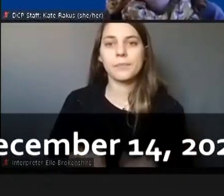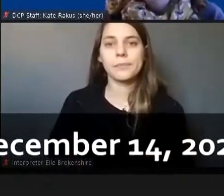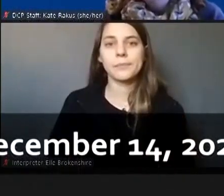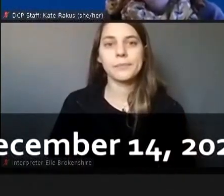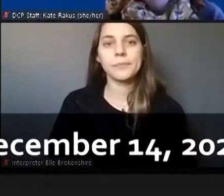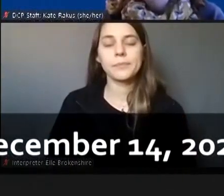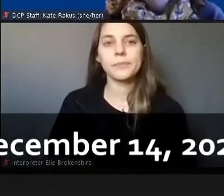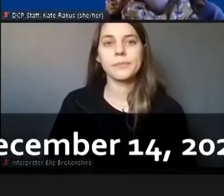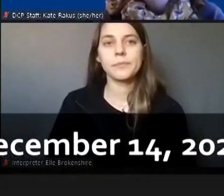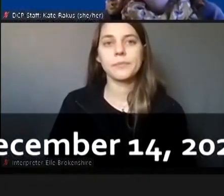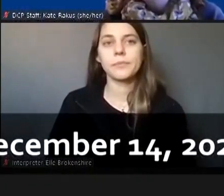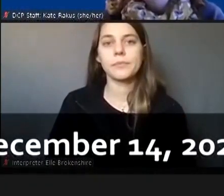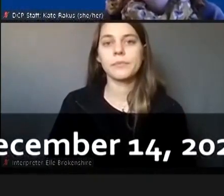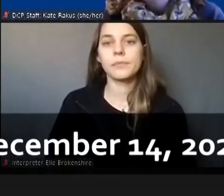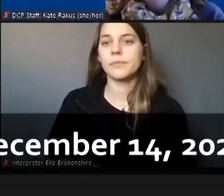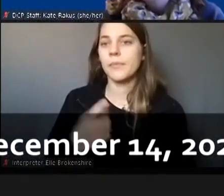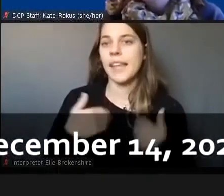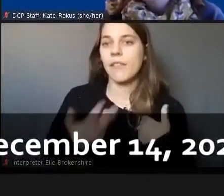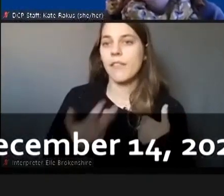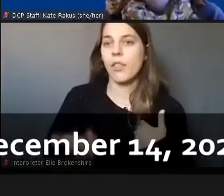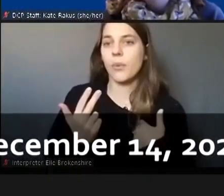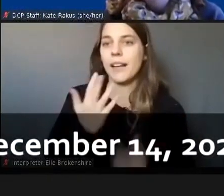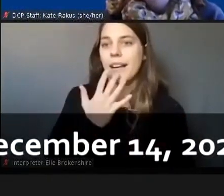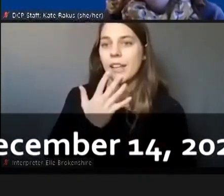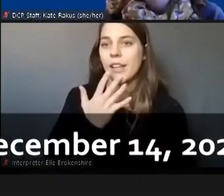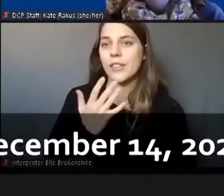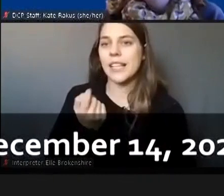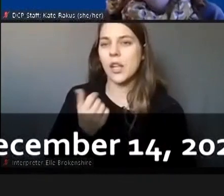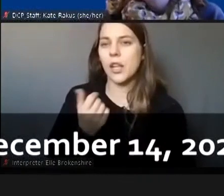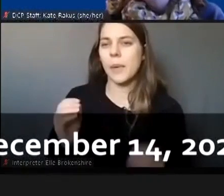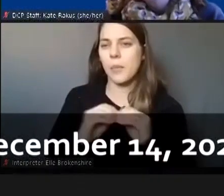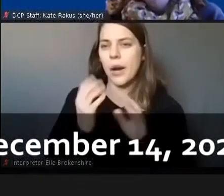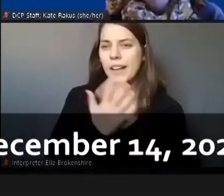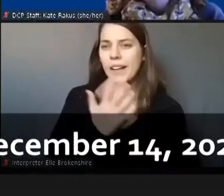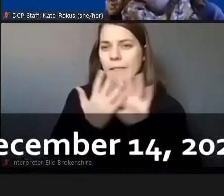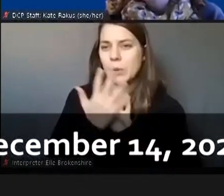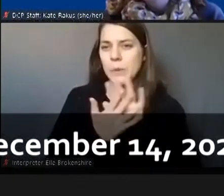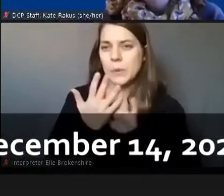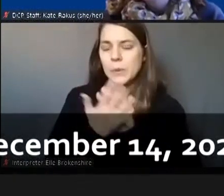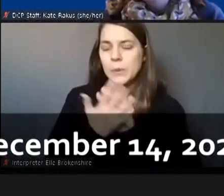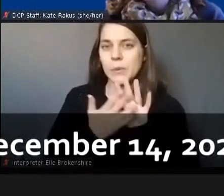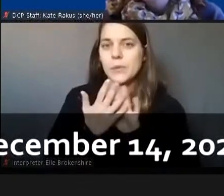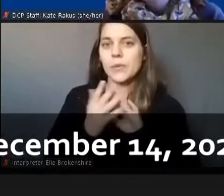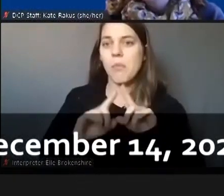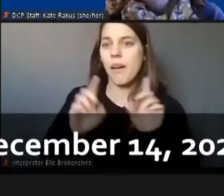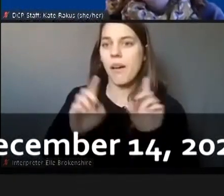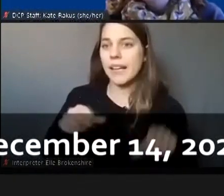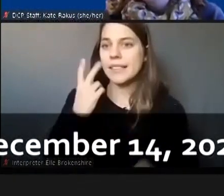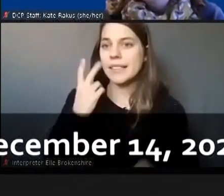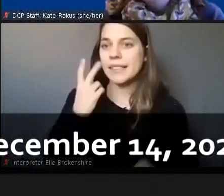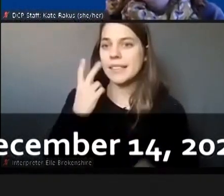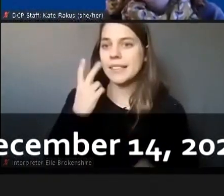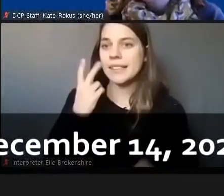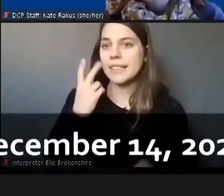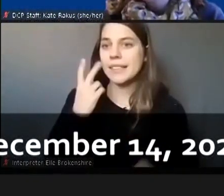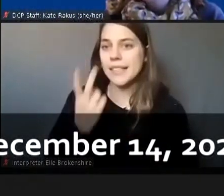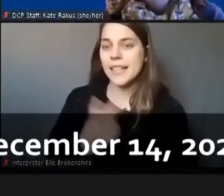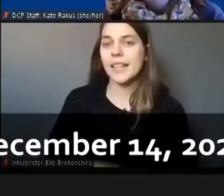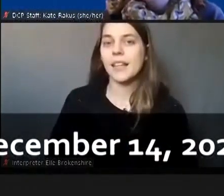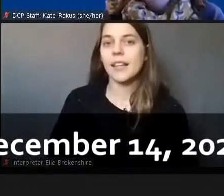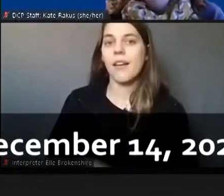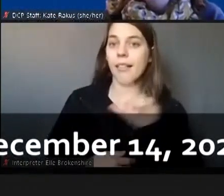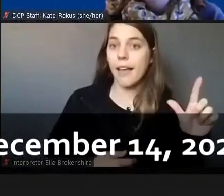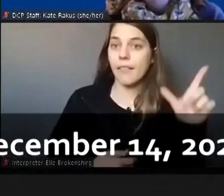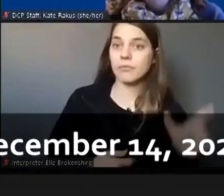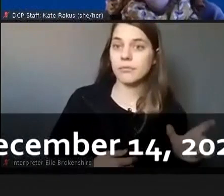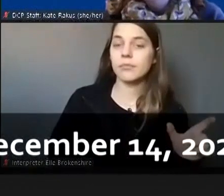So this one, we've got 3 colors. It's a little bit more confusing. But as you can see on the left-hand side,